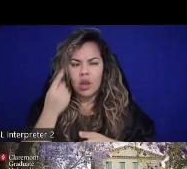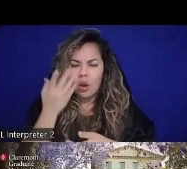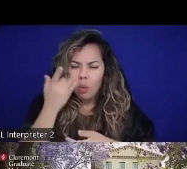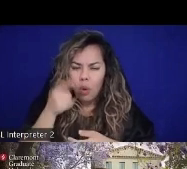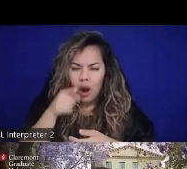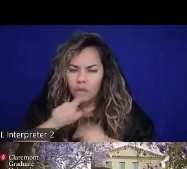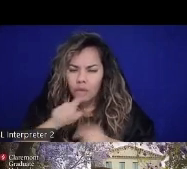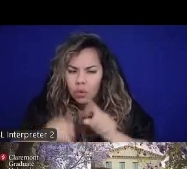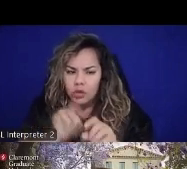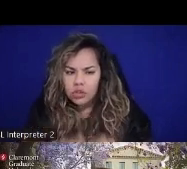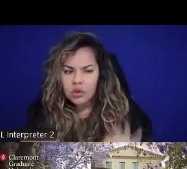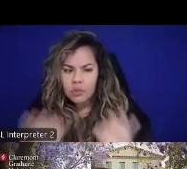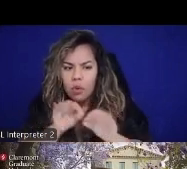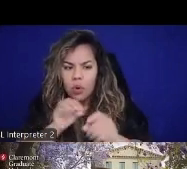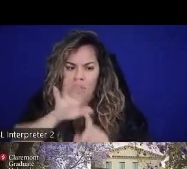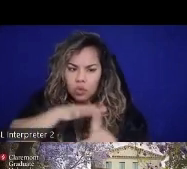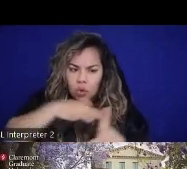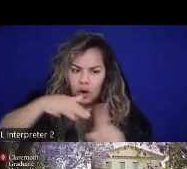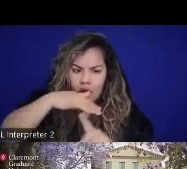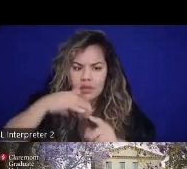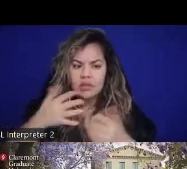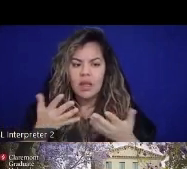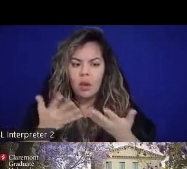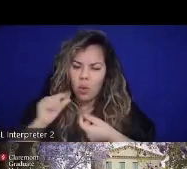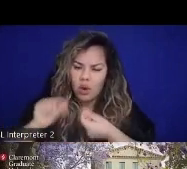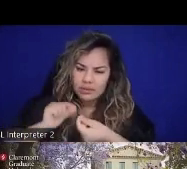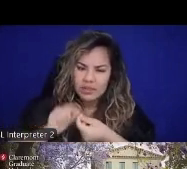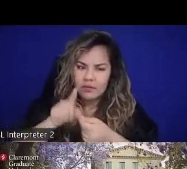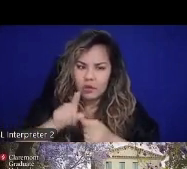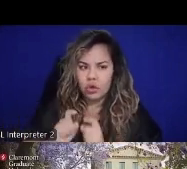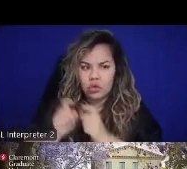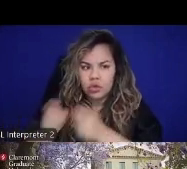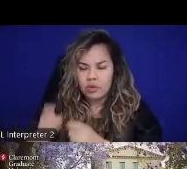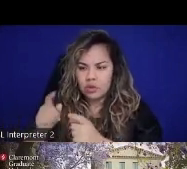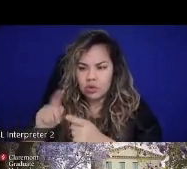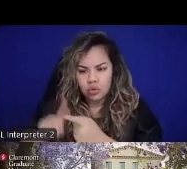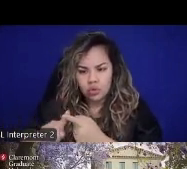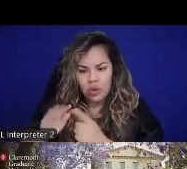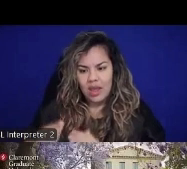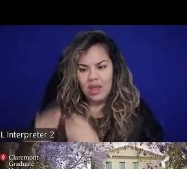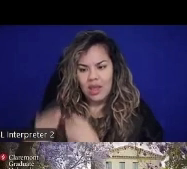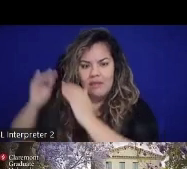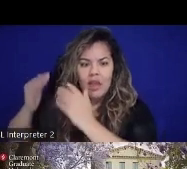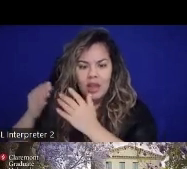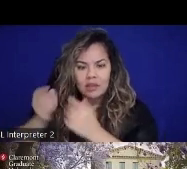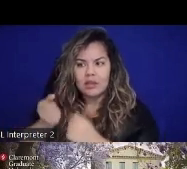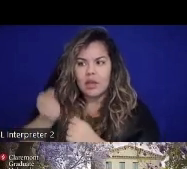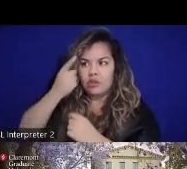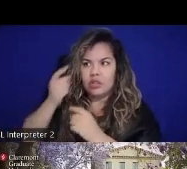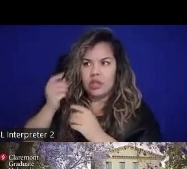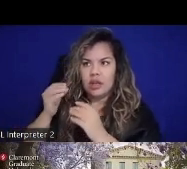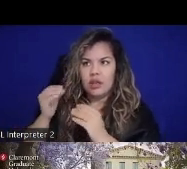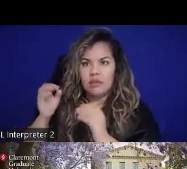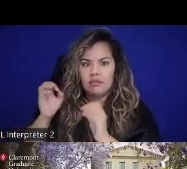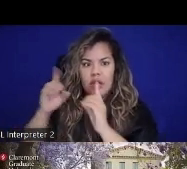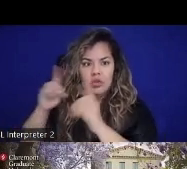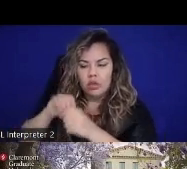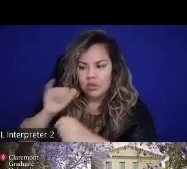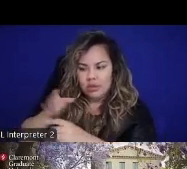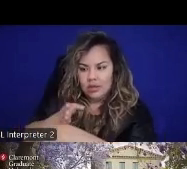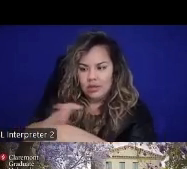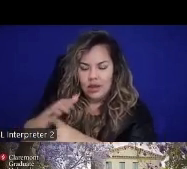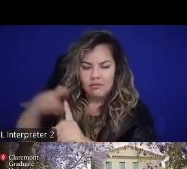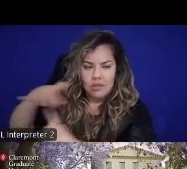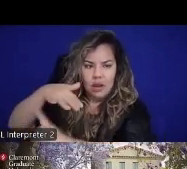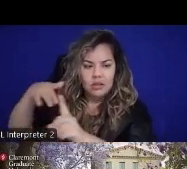the contribution that you're making in terms of advancing understanding about education in that context. Also make your